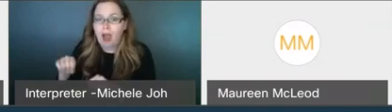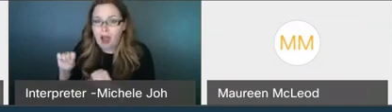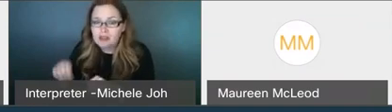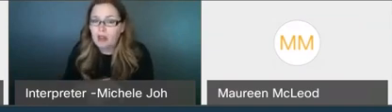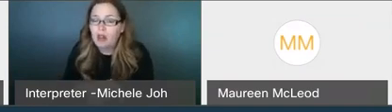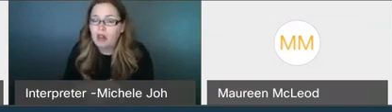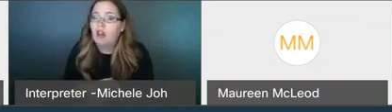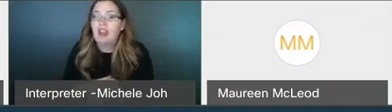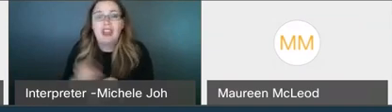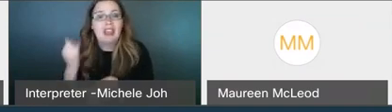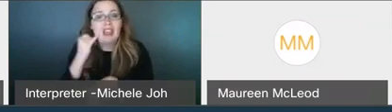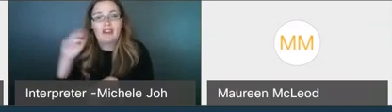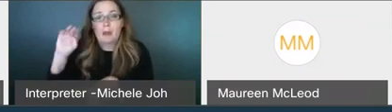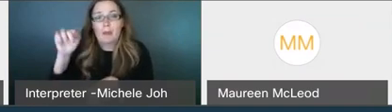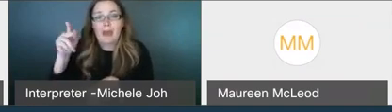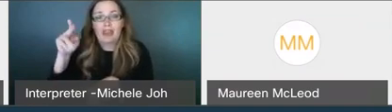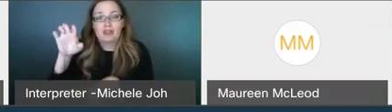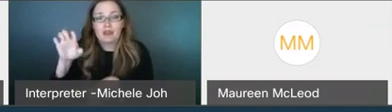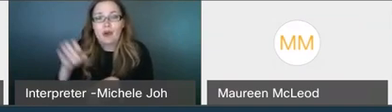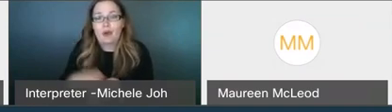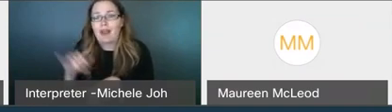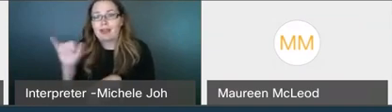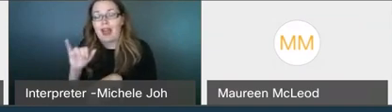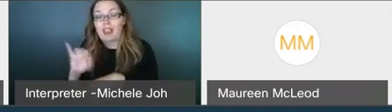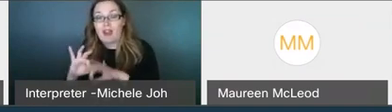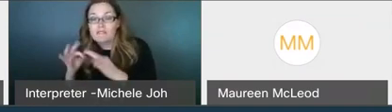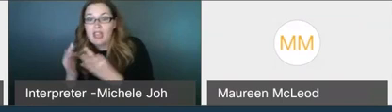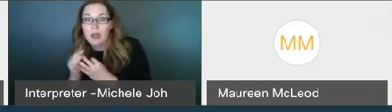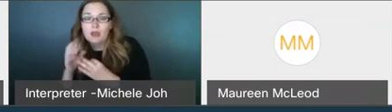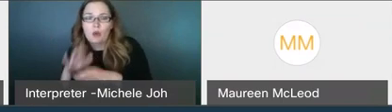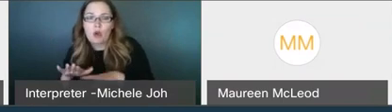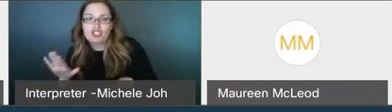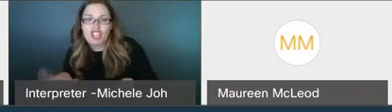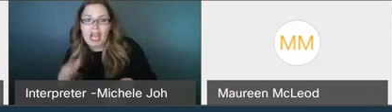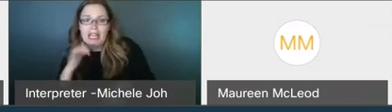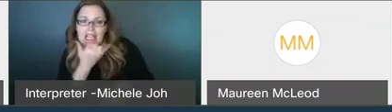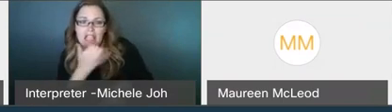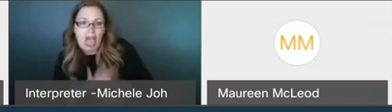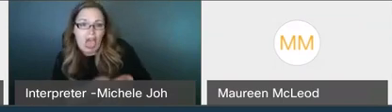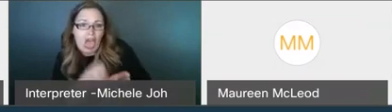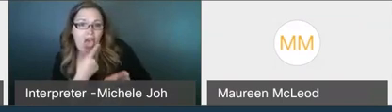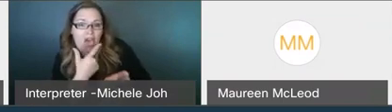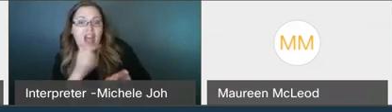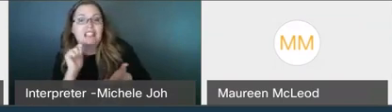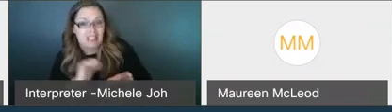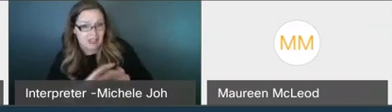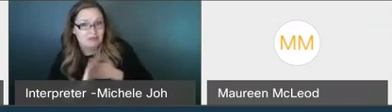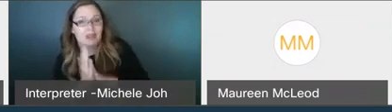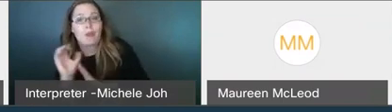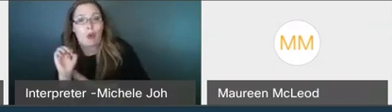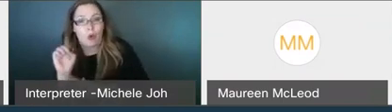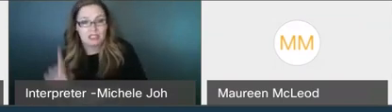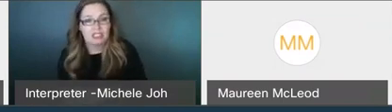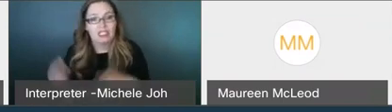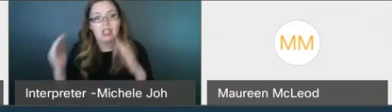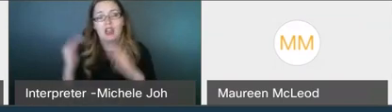not tolerant to methadone, like a family member or a child who gets it, could certainly overdose. People can become over-sedated. That usually happens when